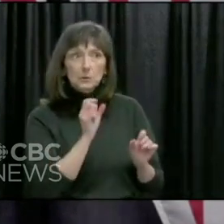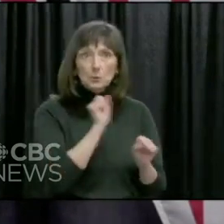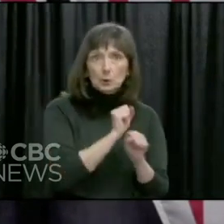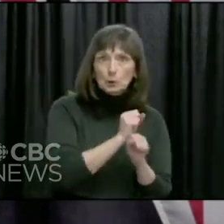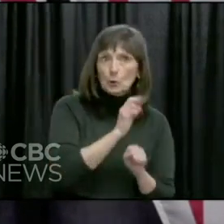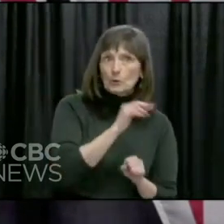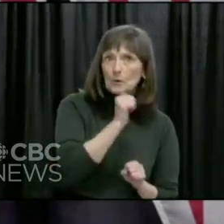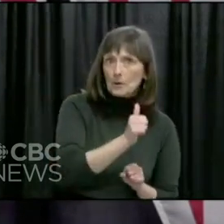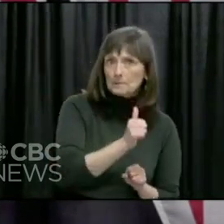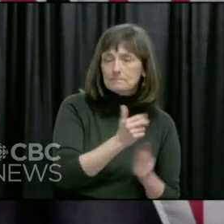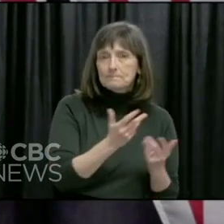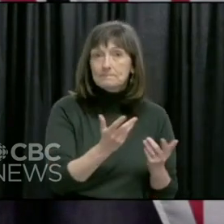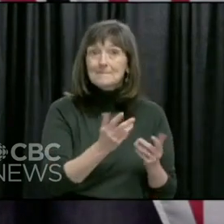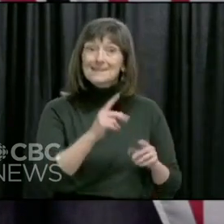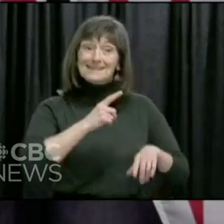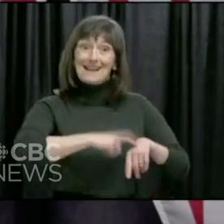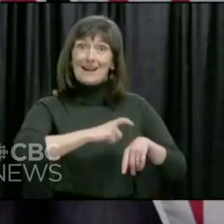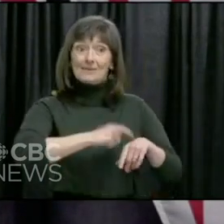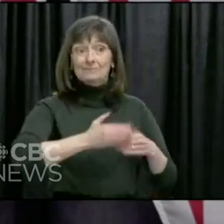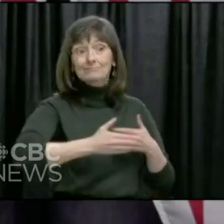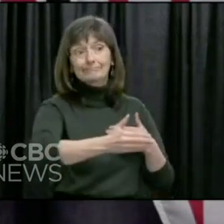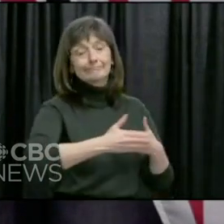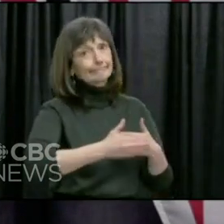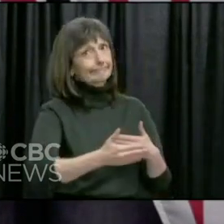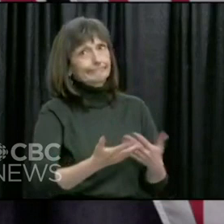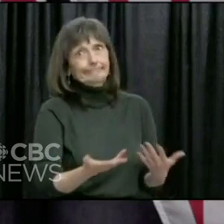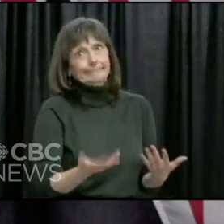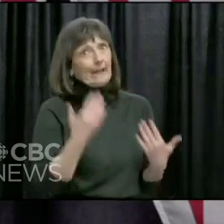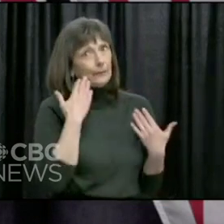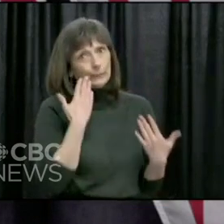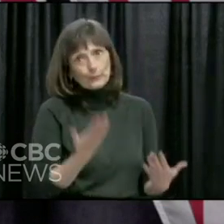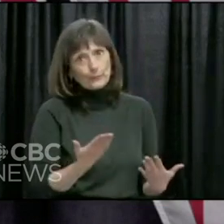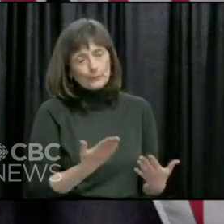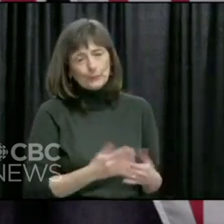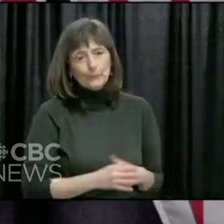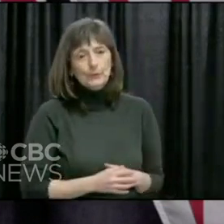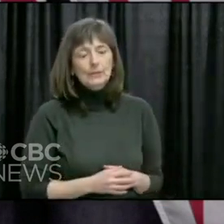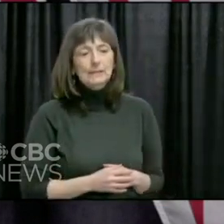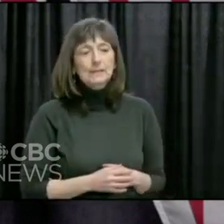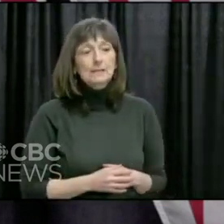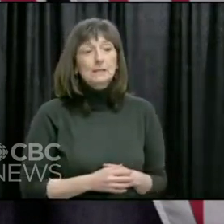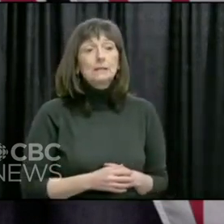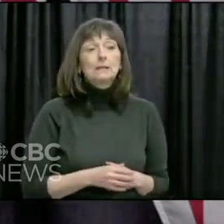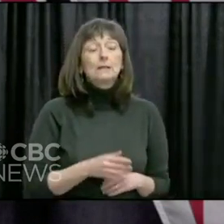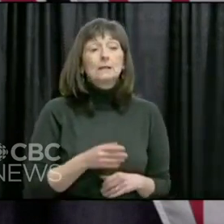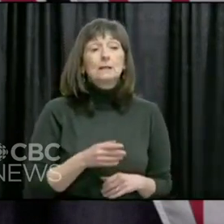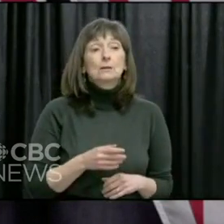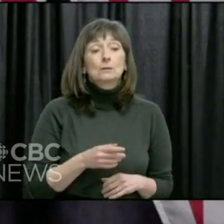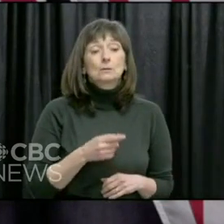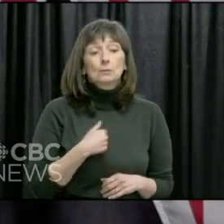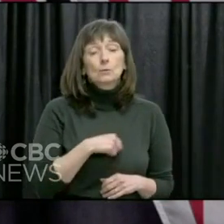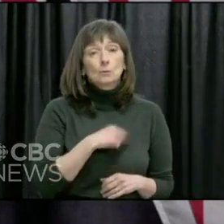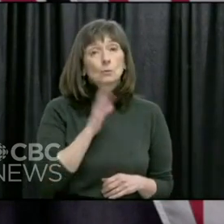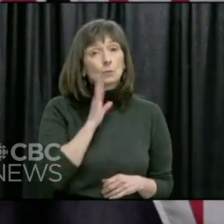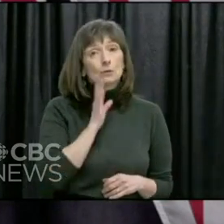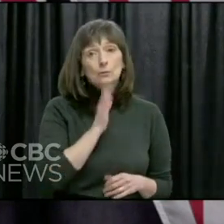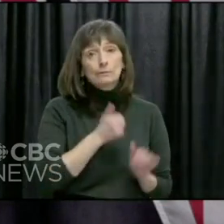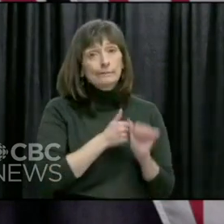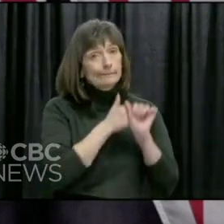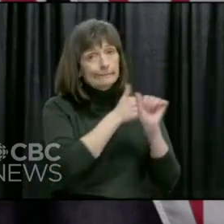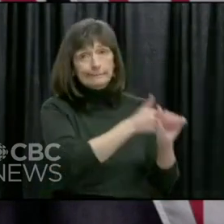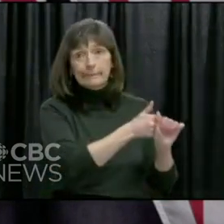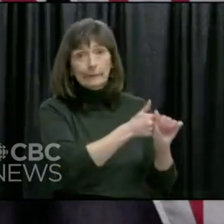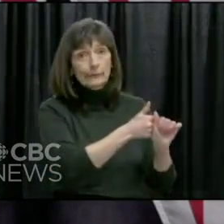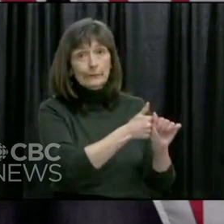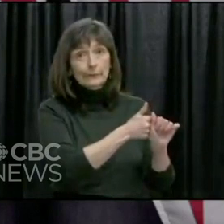as to how long or what the timeline is on that. We will be taking advice and